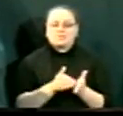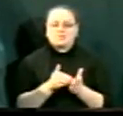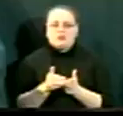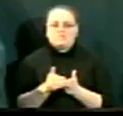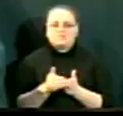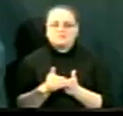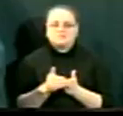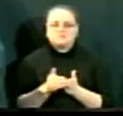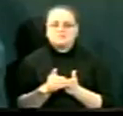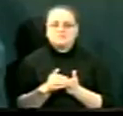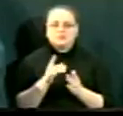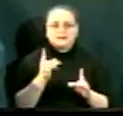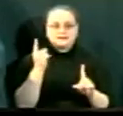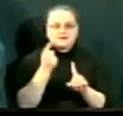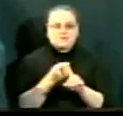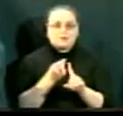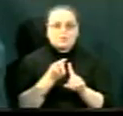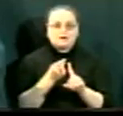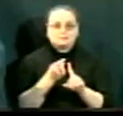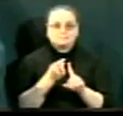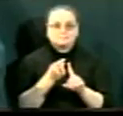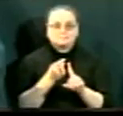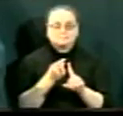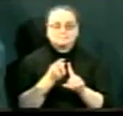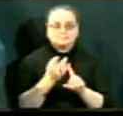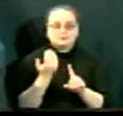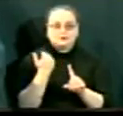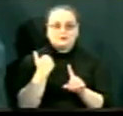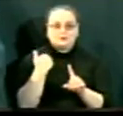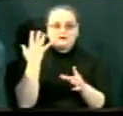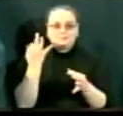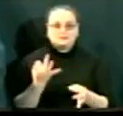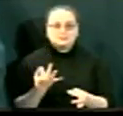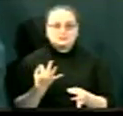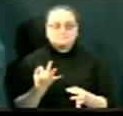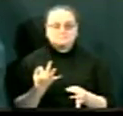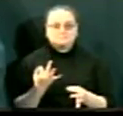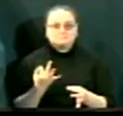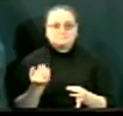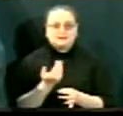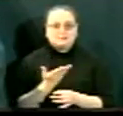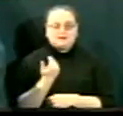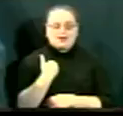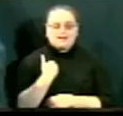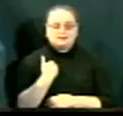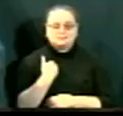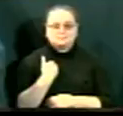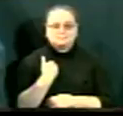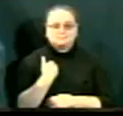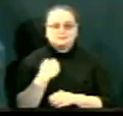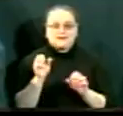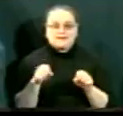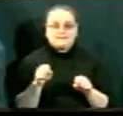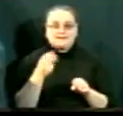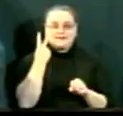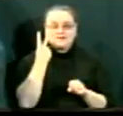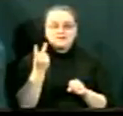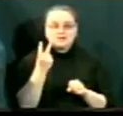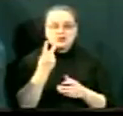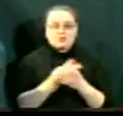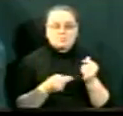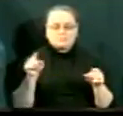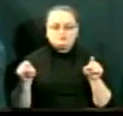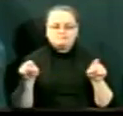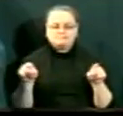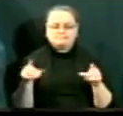if it gets to this point, we have a decision that if everybody has ability to see both sides of